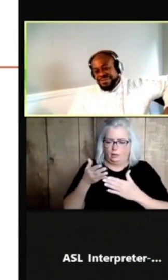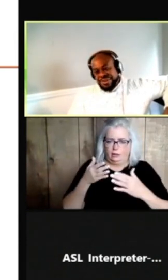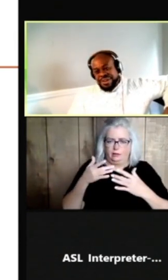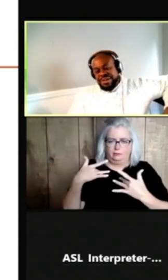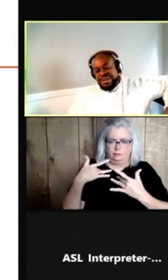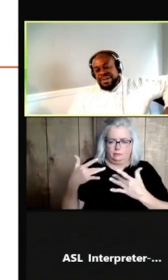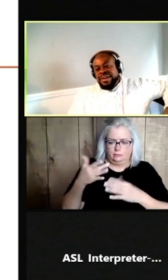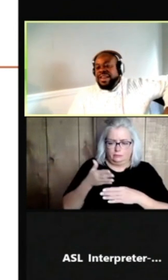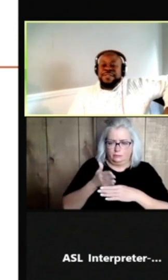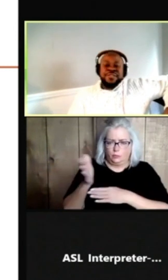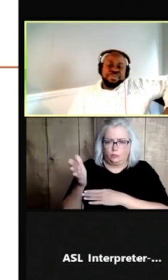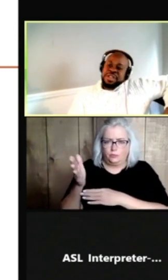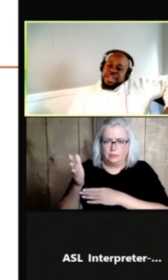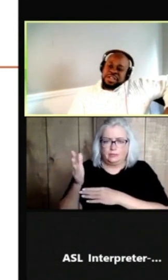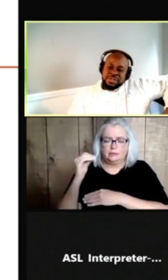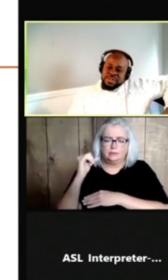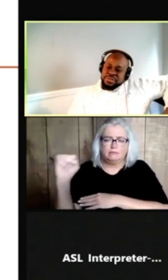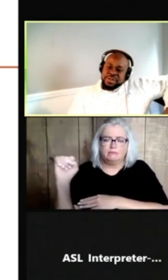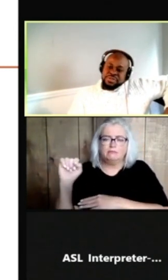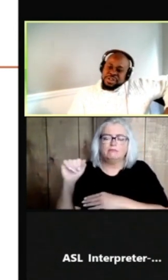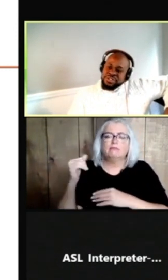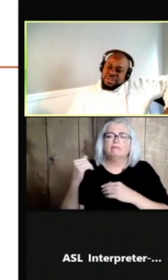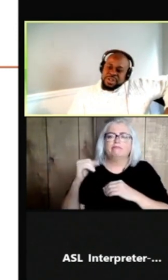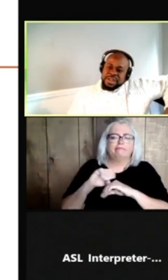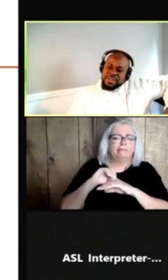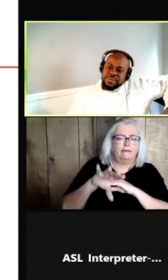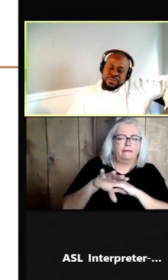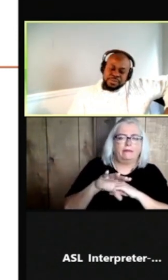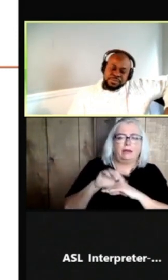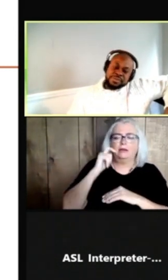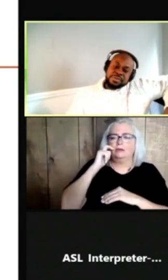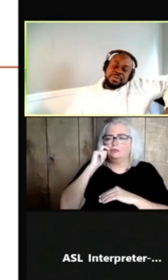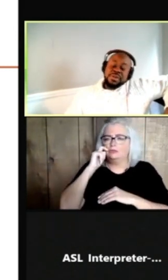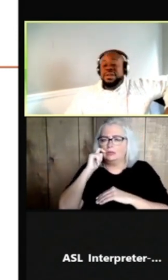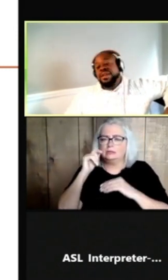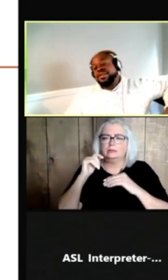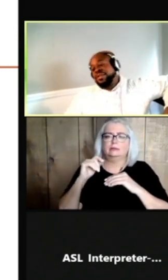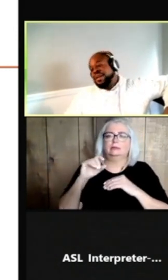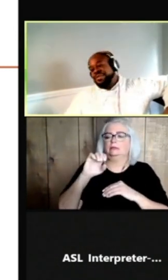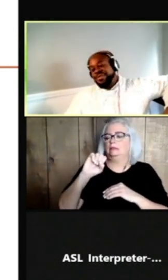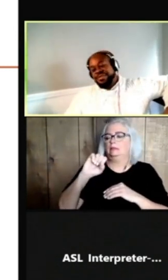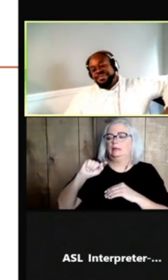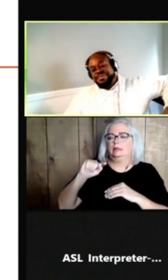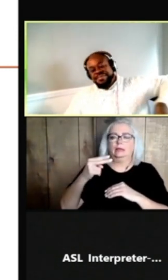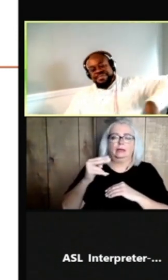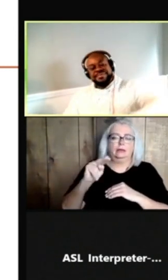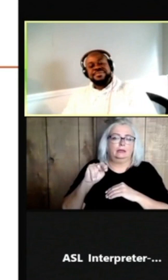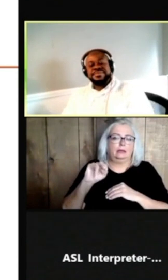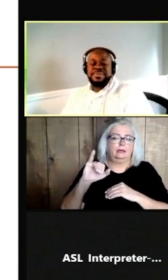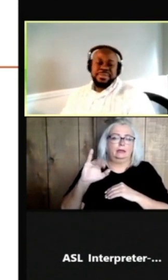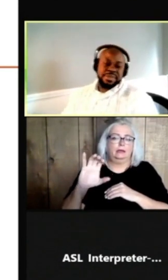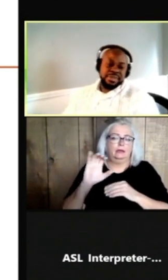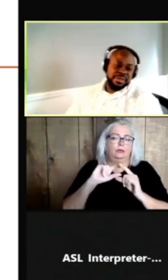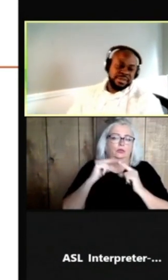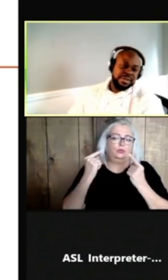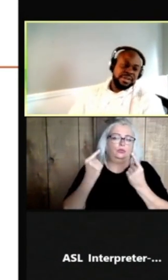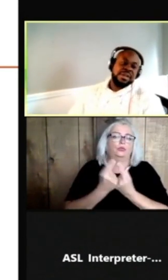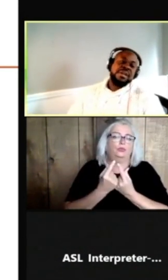more integrity can have implications across racial and ethnic groups. Next slide, please.